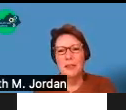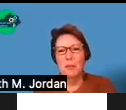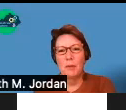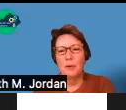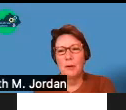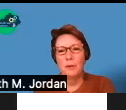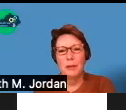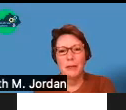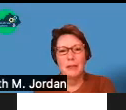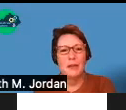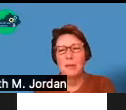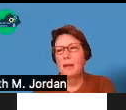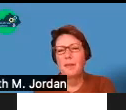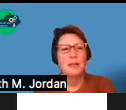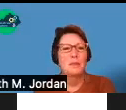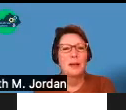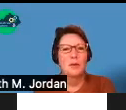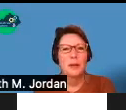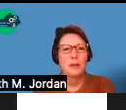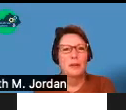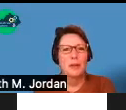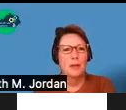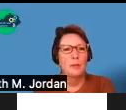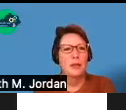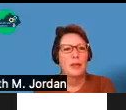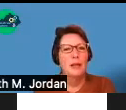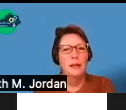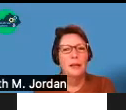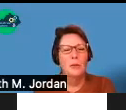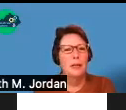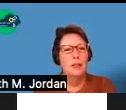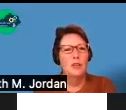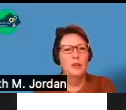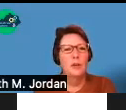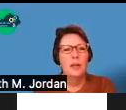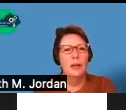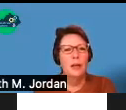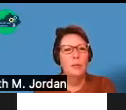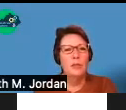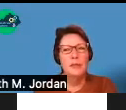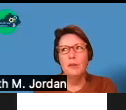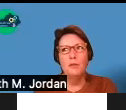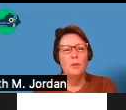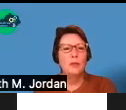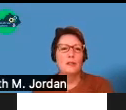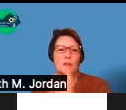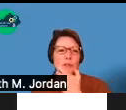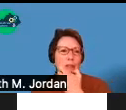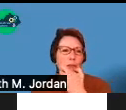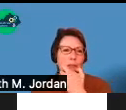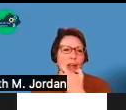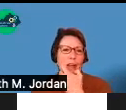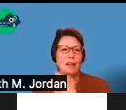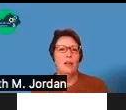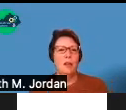this down, but we were really excited about all the things we have going on around health equity and equity in general. But just to go through the bullets that are listed